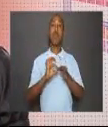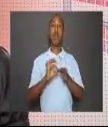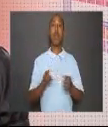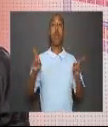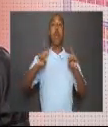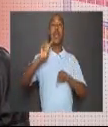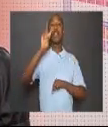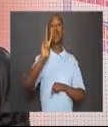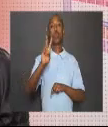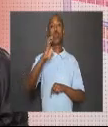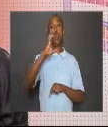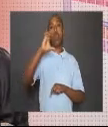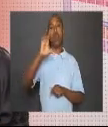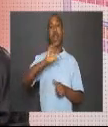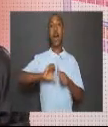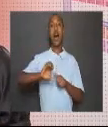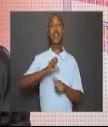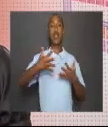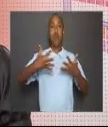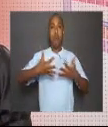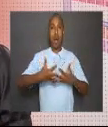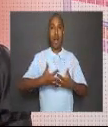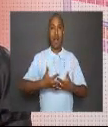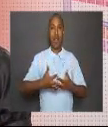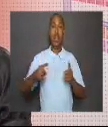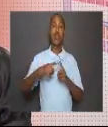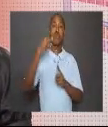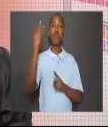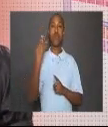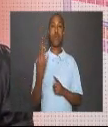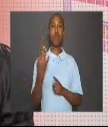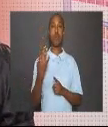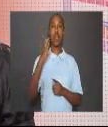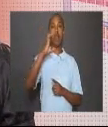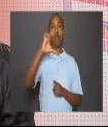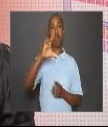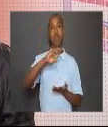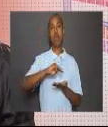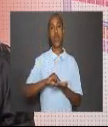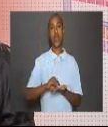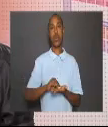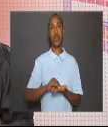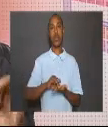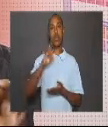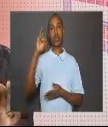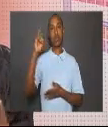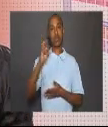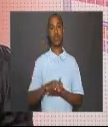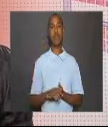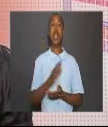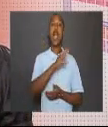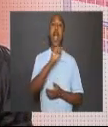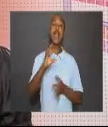when two chlorine atoms combine to form a chlorine molecule and